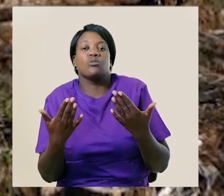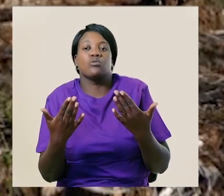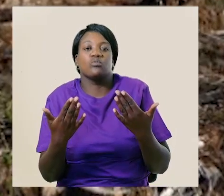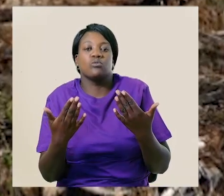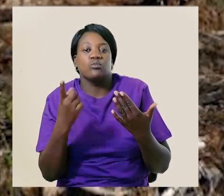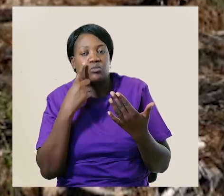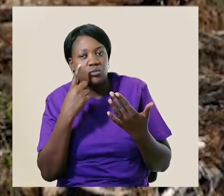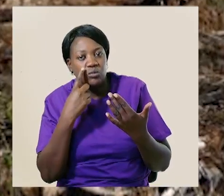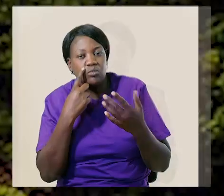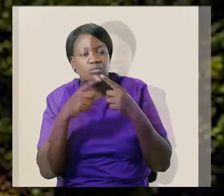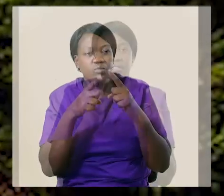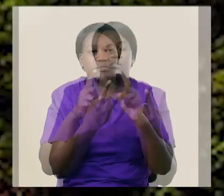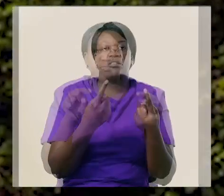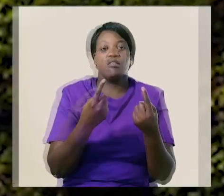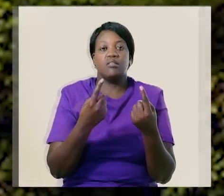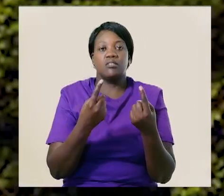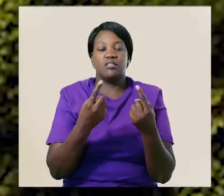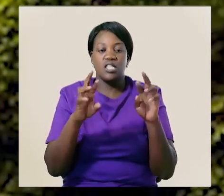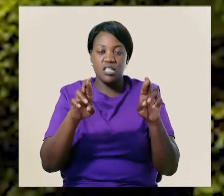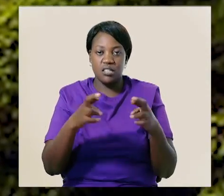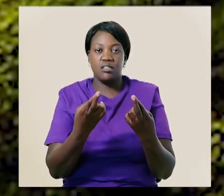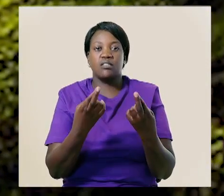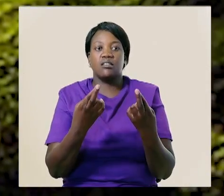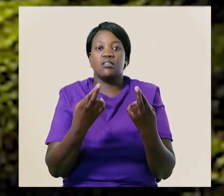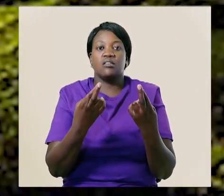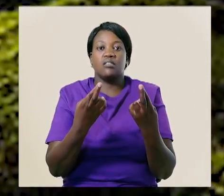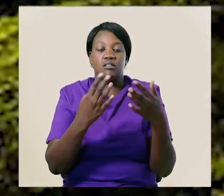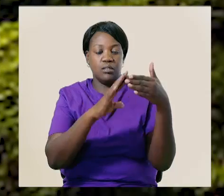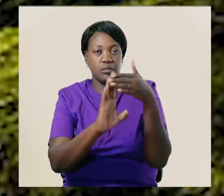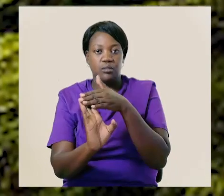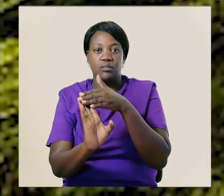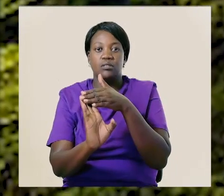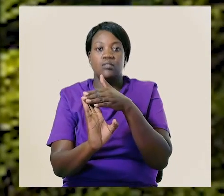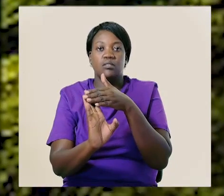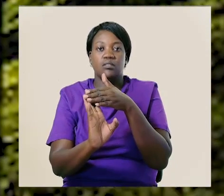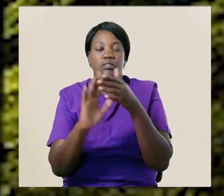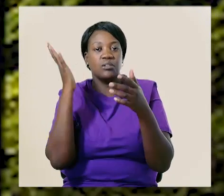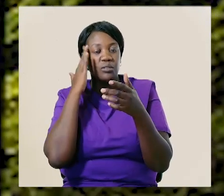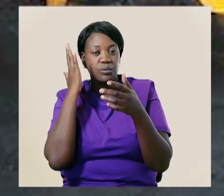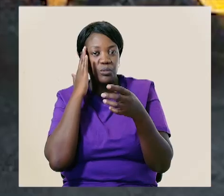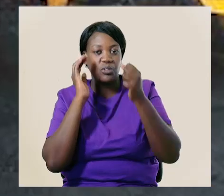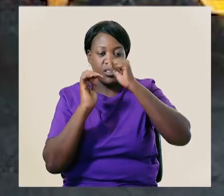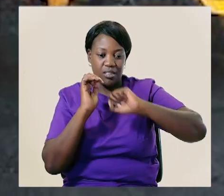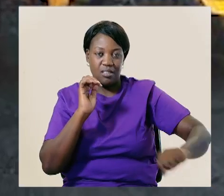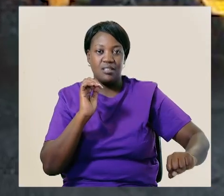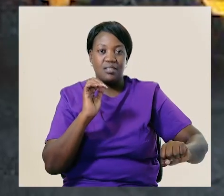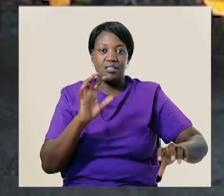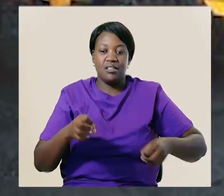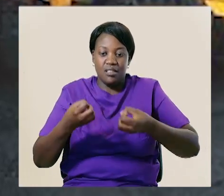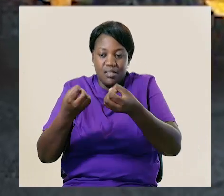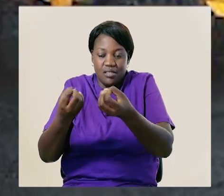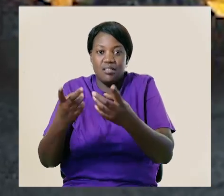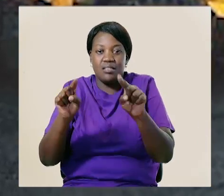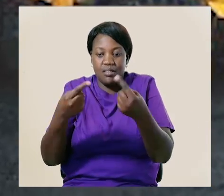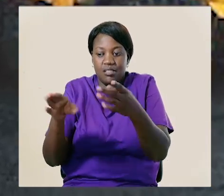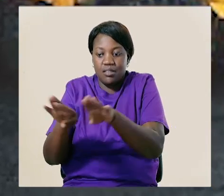us look at the issues in turn. Resources and conservation. We know that land provides the raw materials